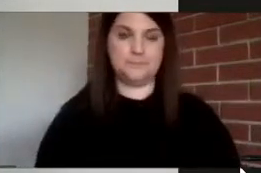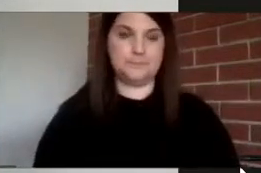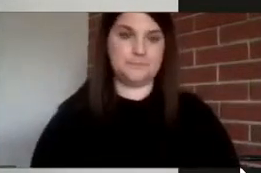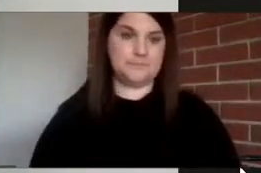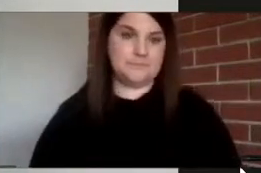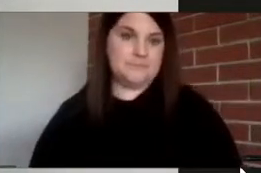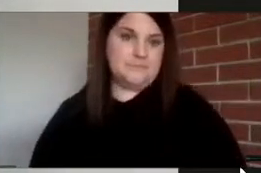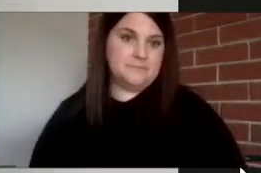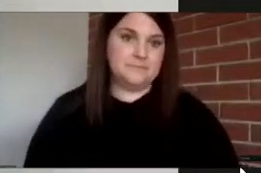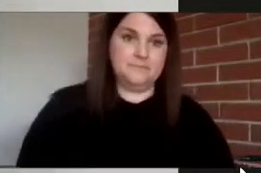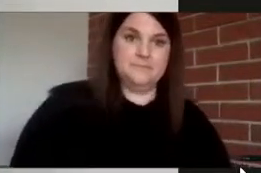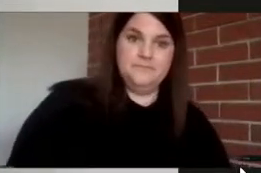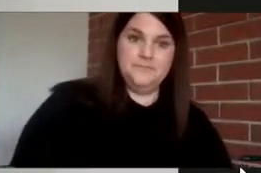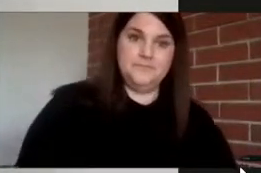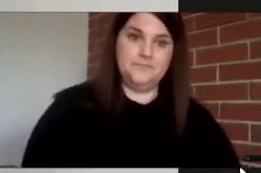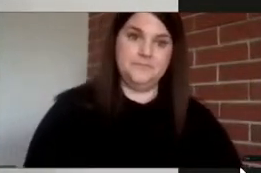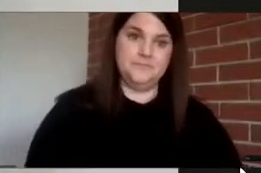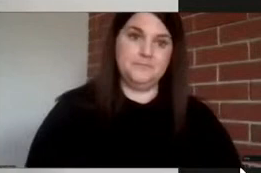research.